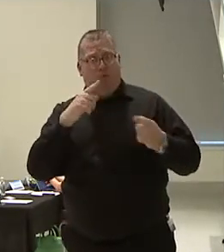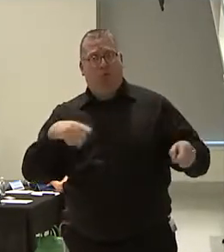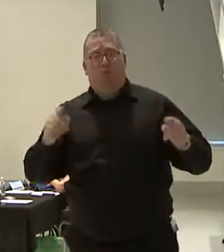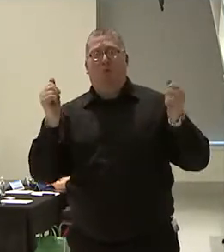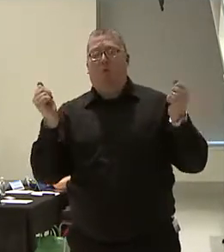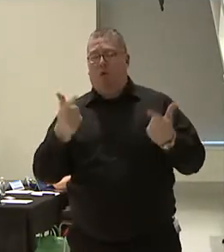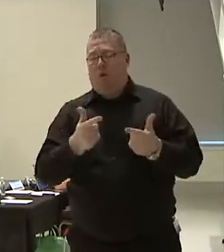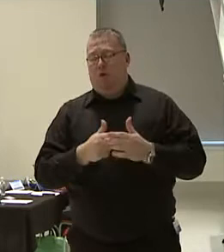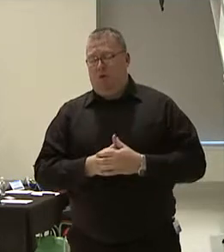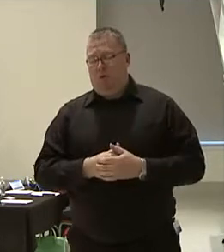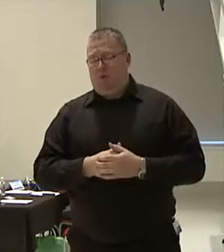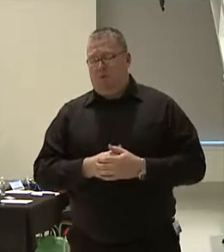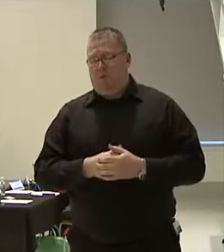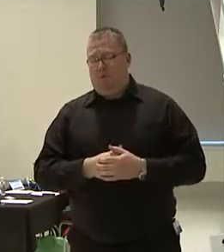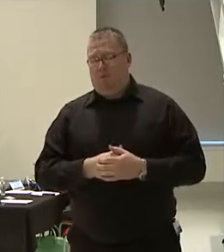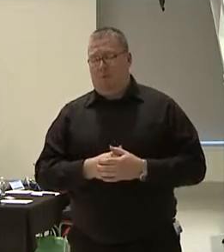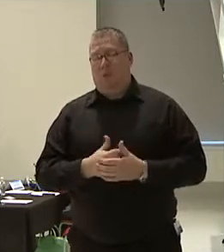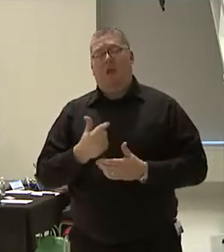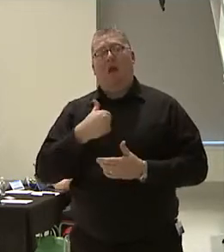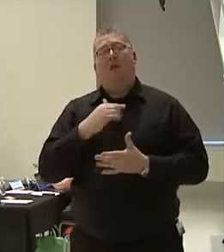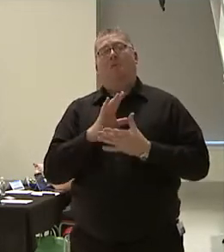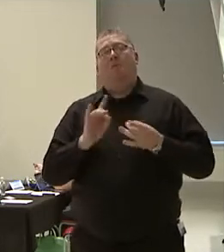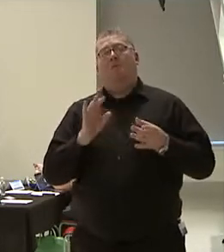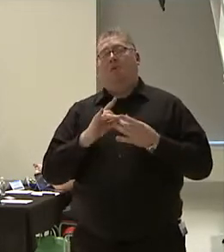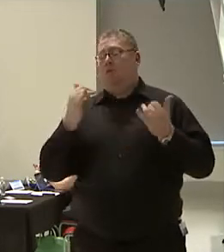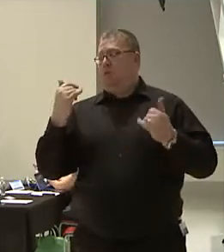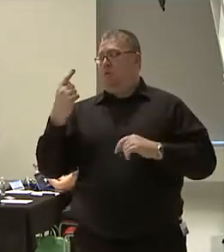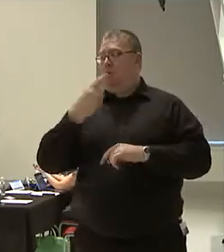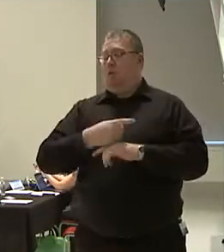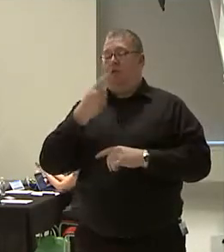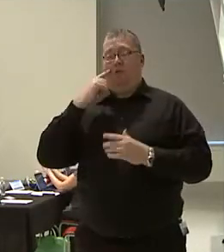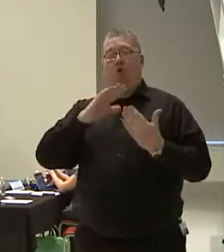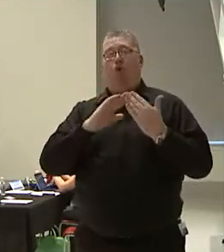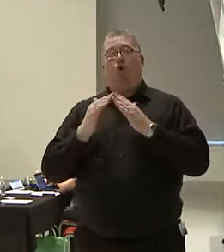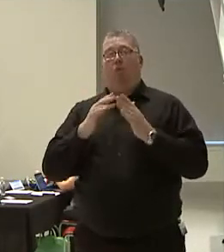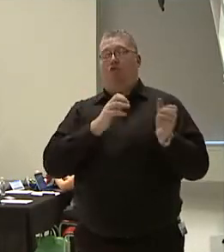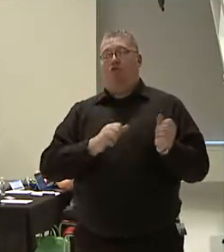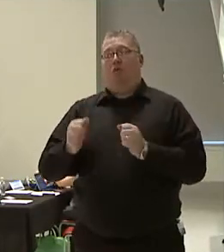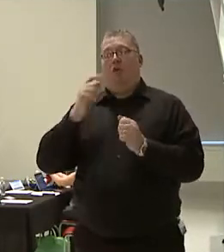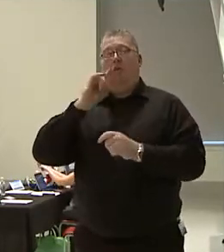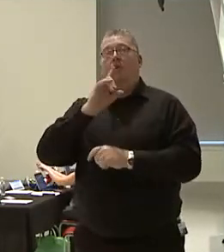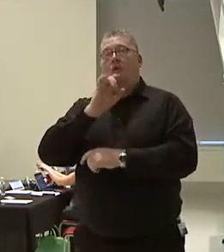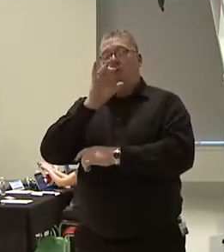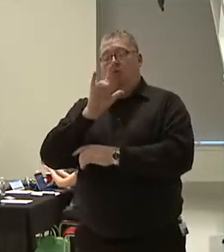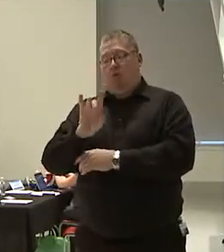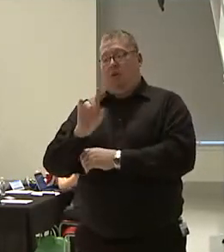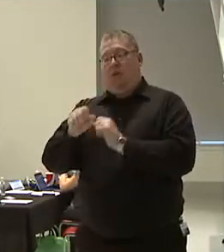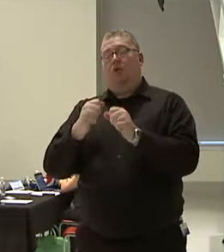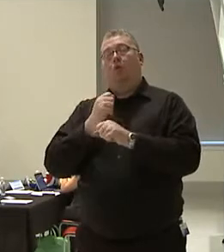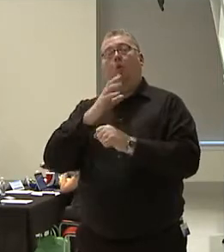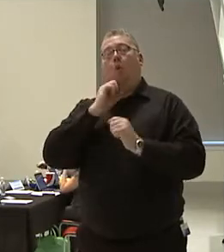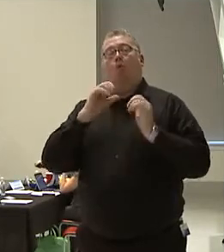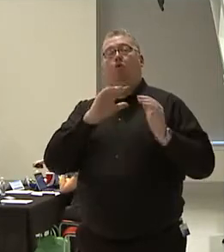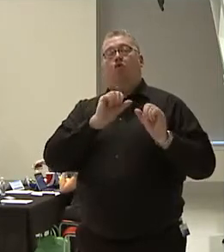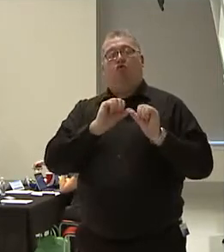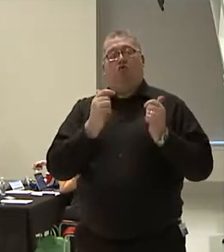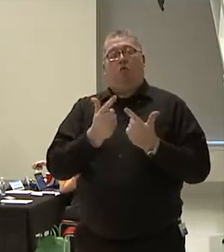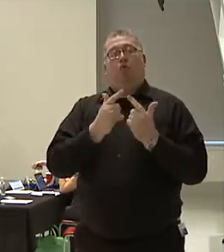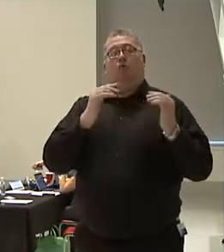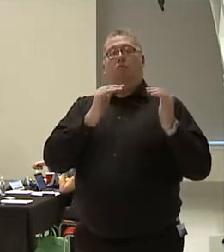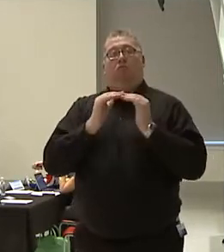and community leaders in the room today, I'm speaking today on behalf of Urban Strategies Council, a 28-year-old social injustice organization from Oakland,